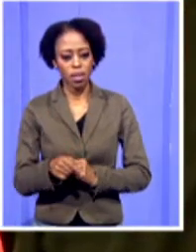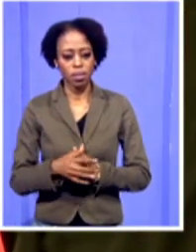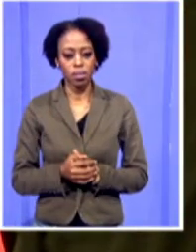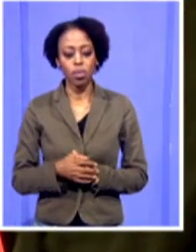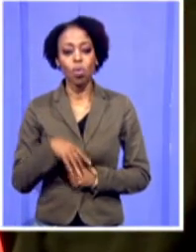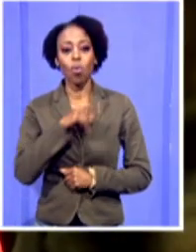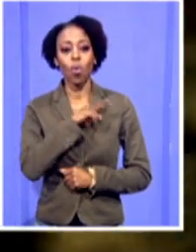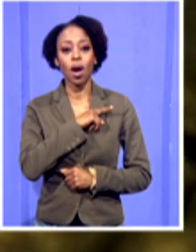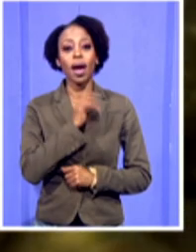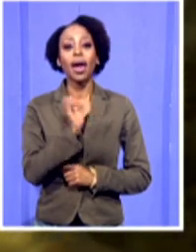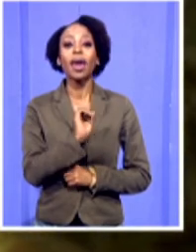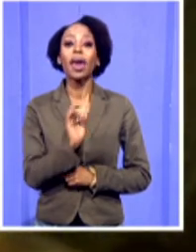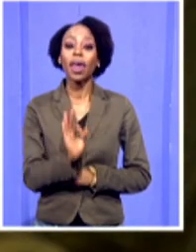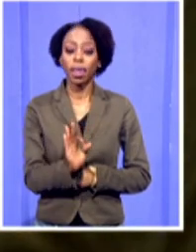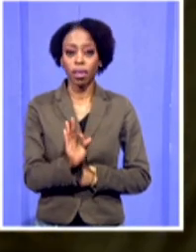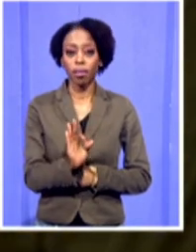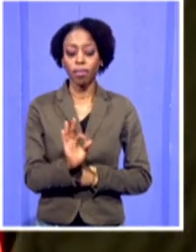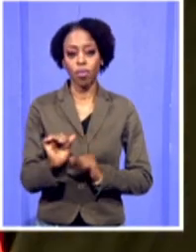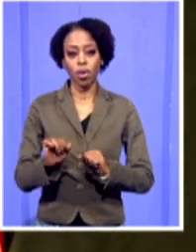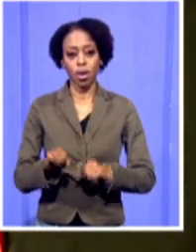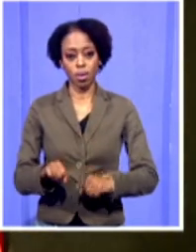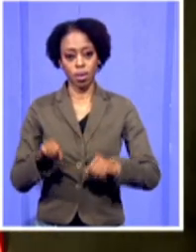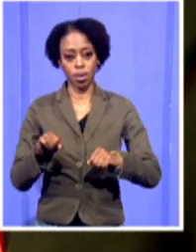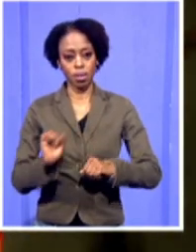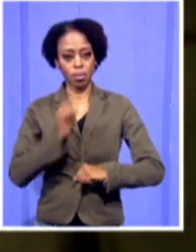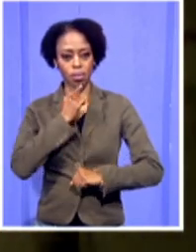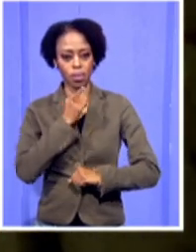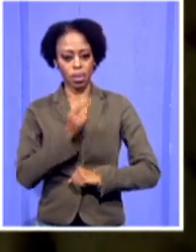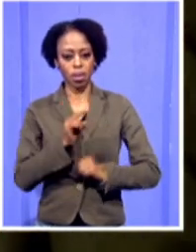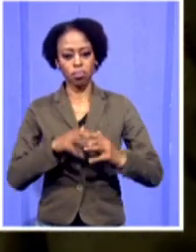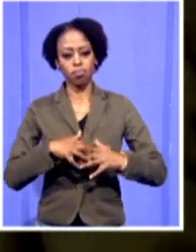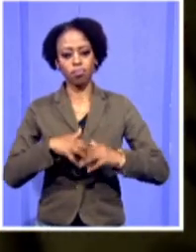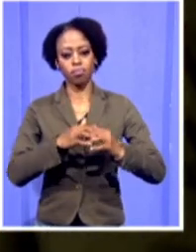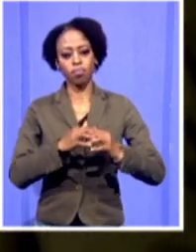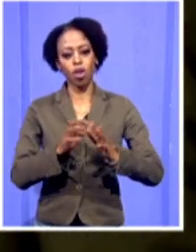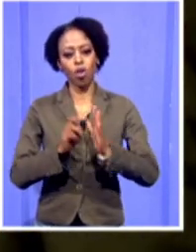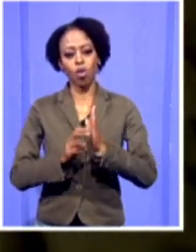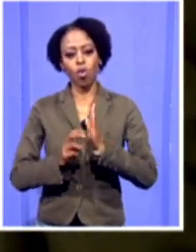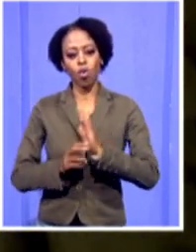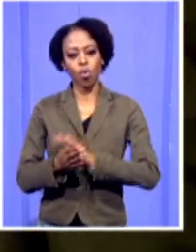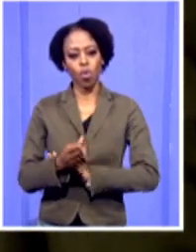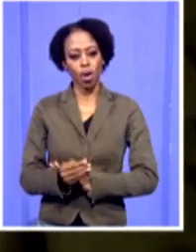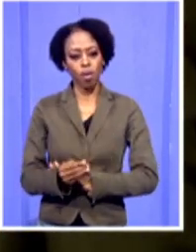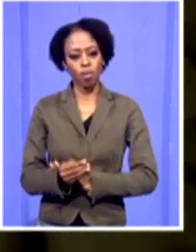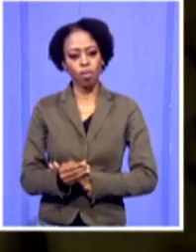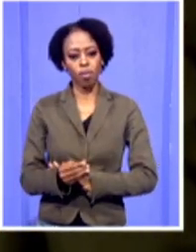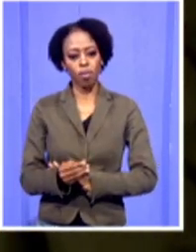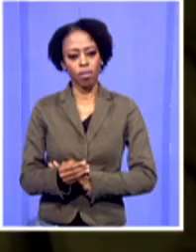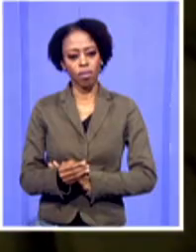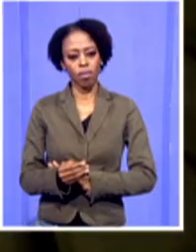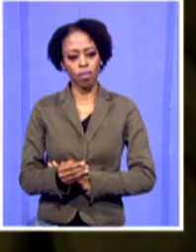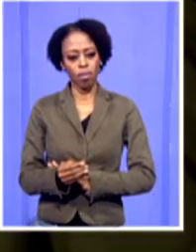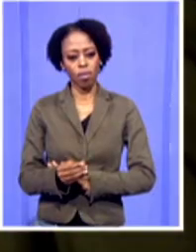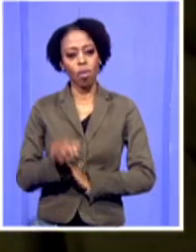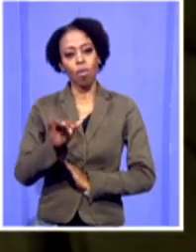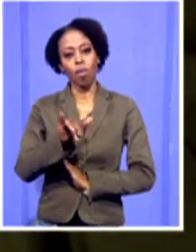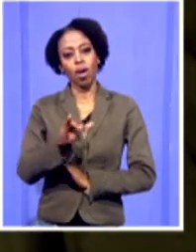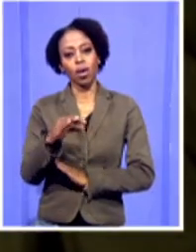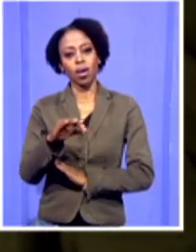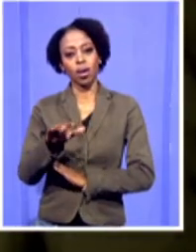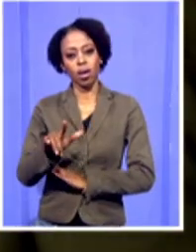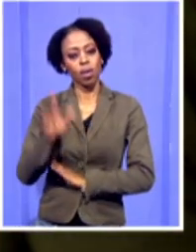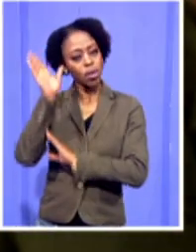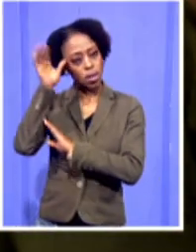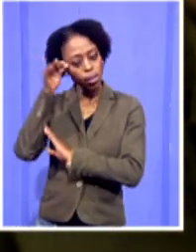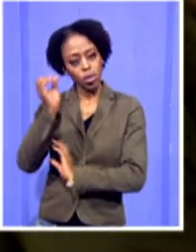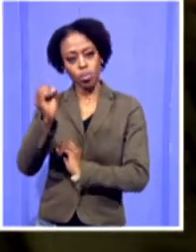Because if we agree that there's an established protocol like we explaining, YCL should have spoken